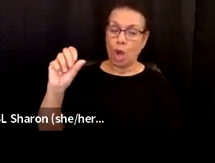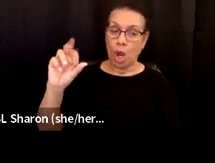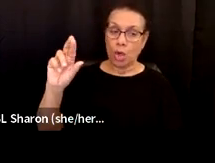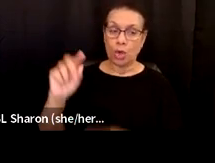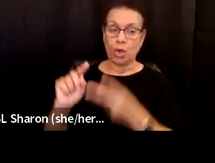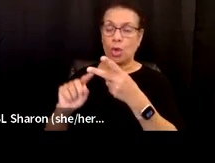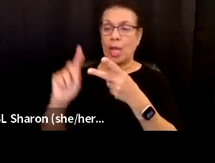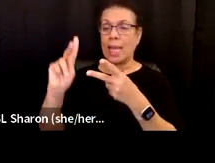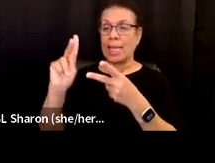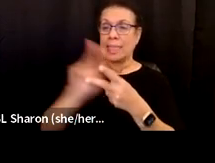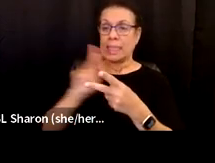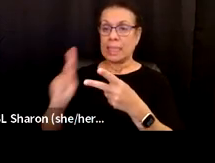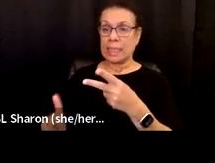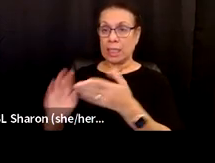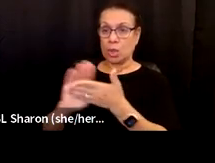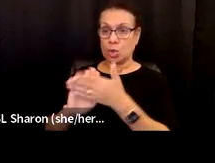that